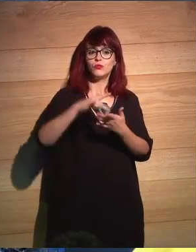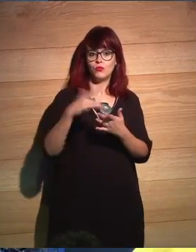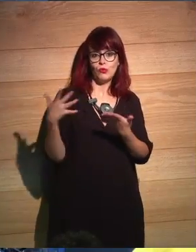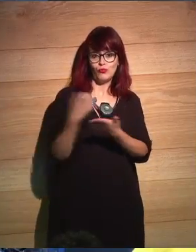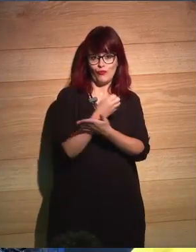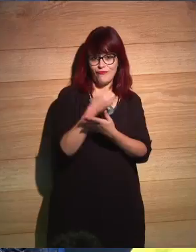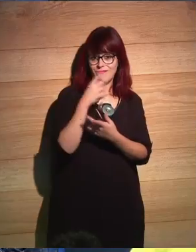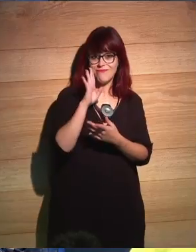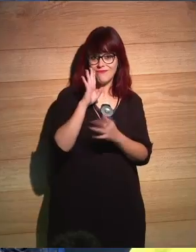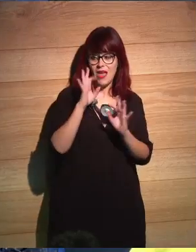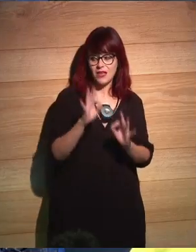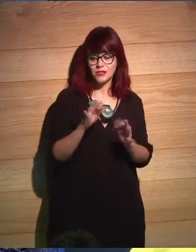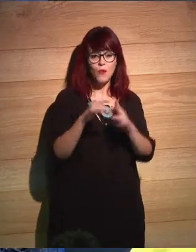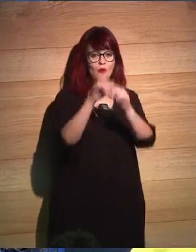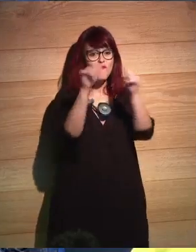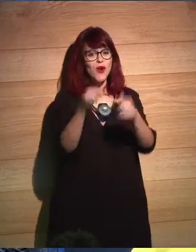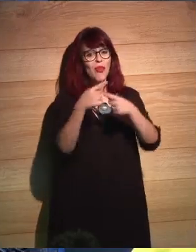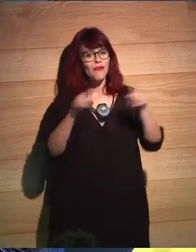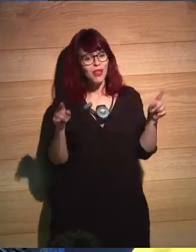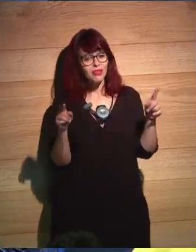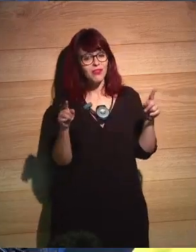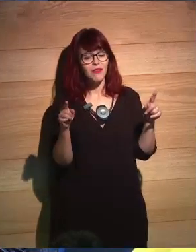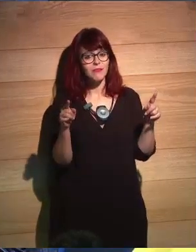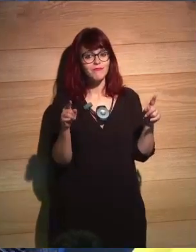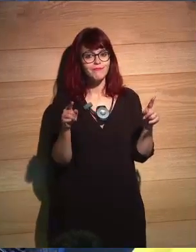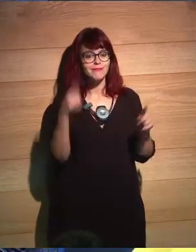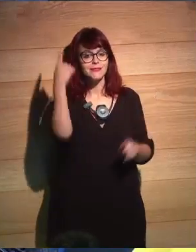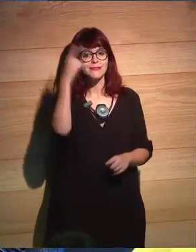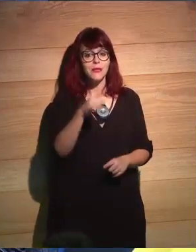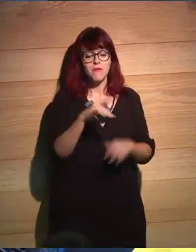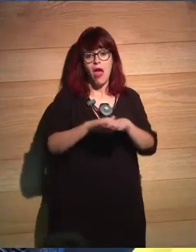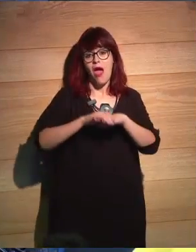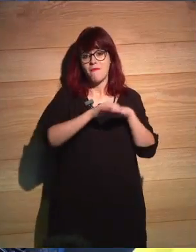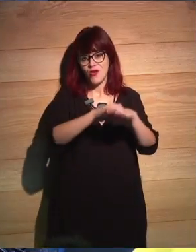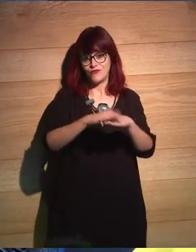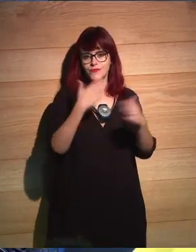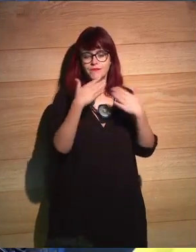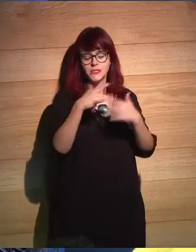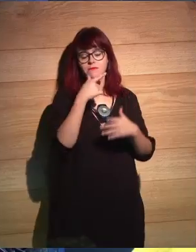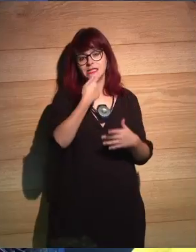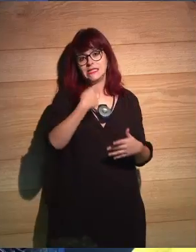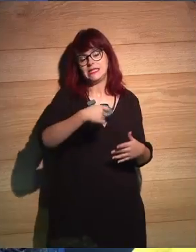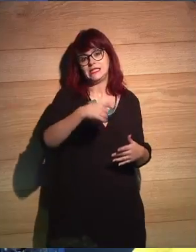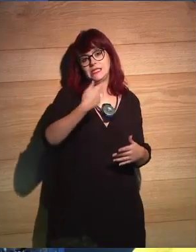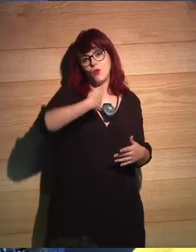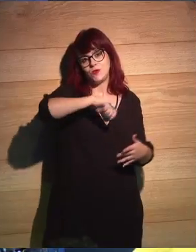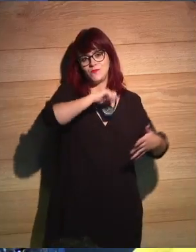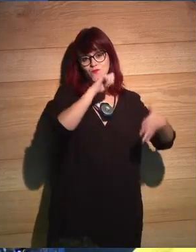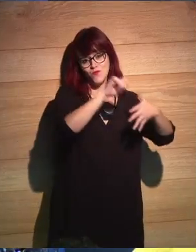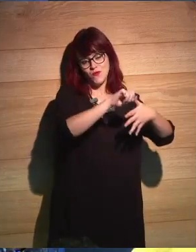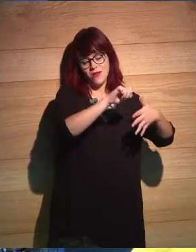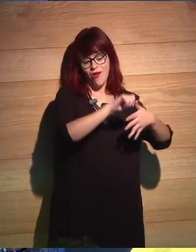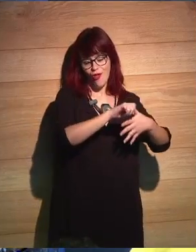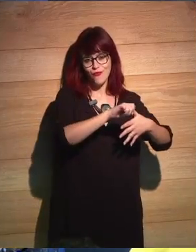has influenced all of us in many different ways. I have spoken to many friends and many